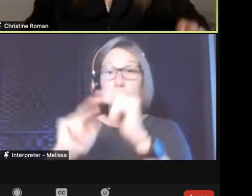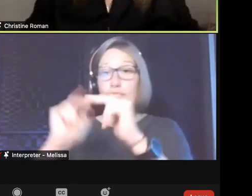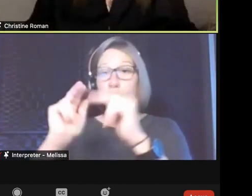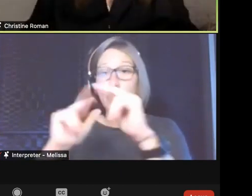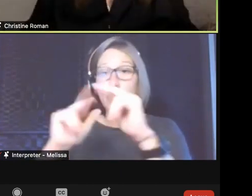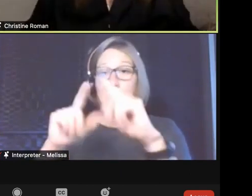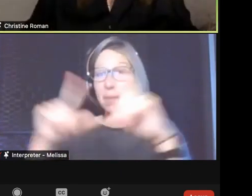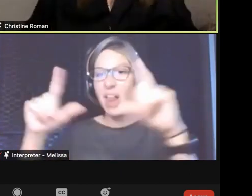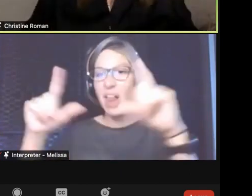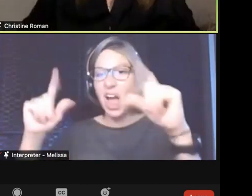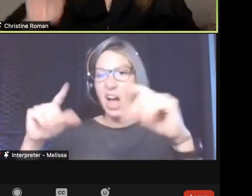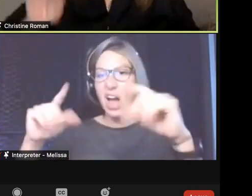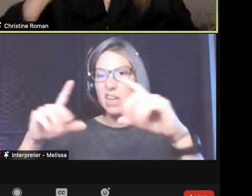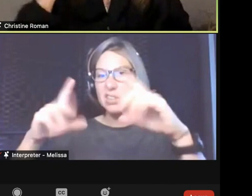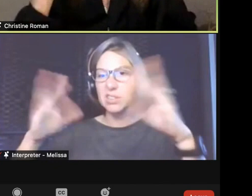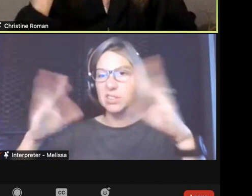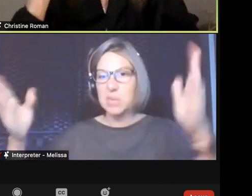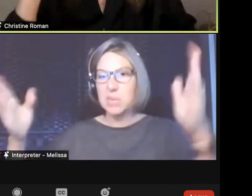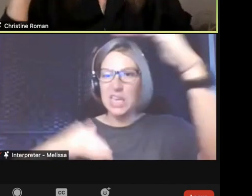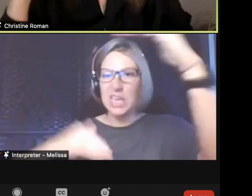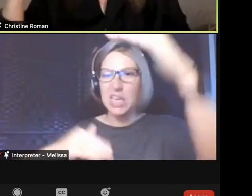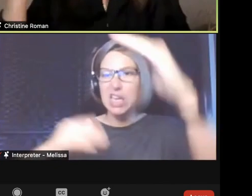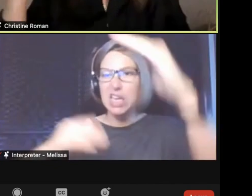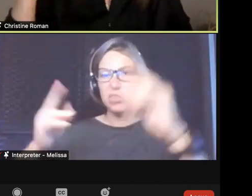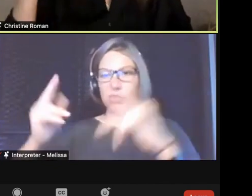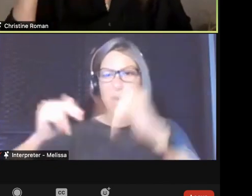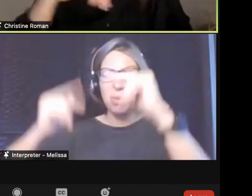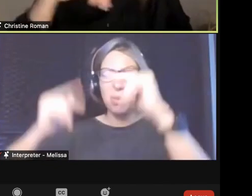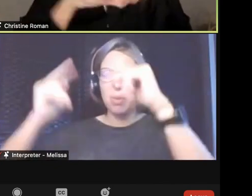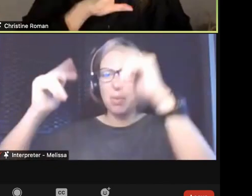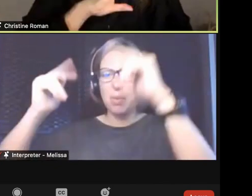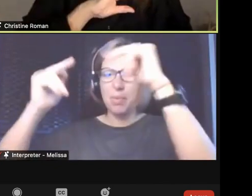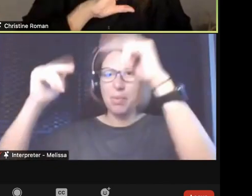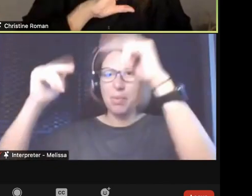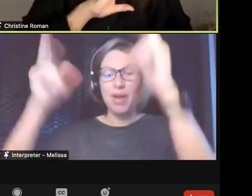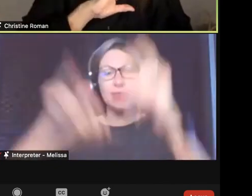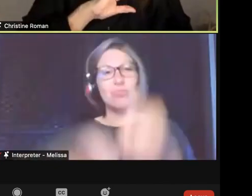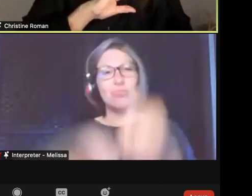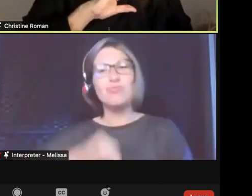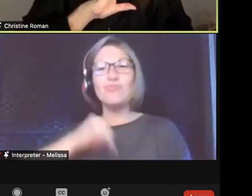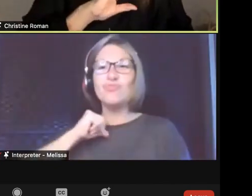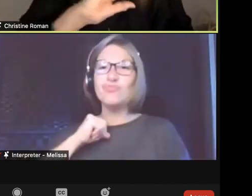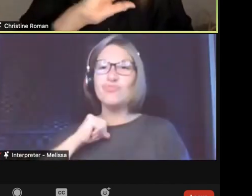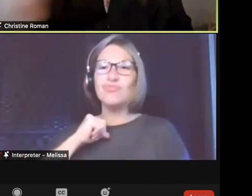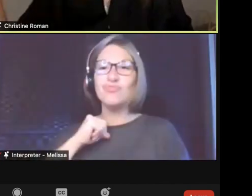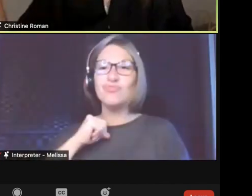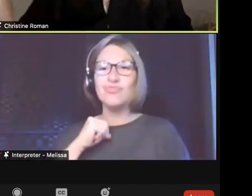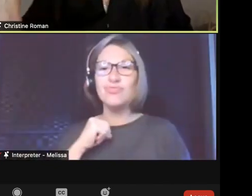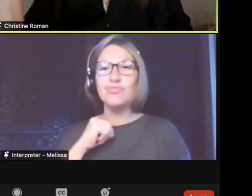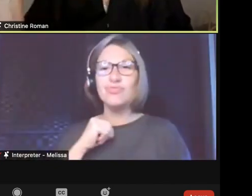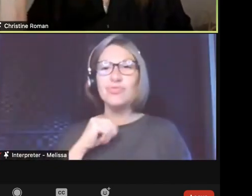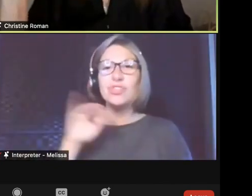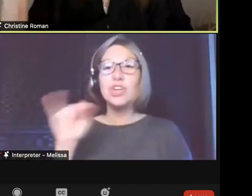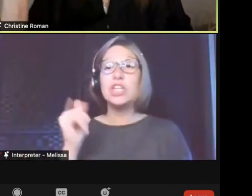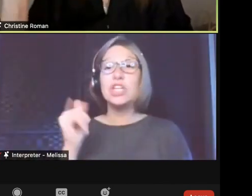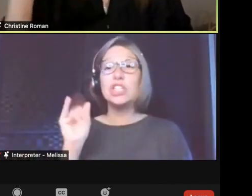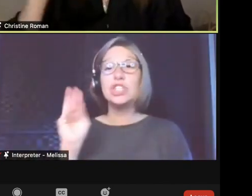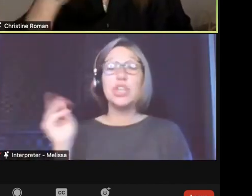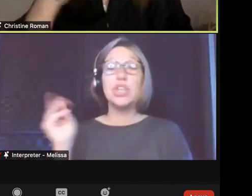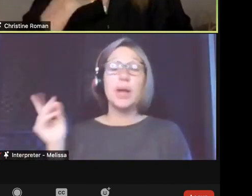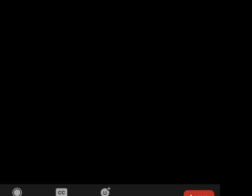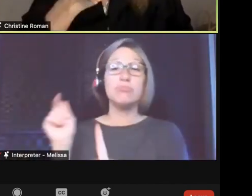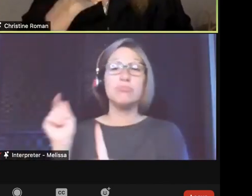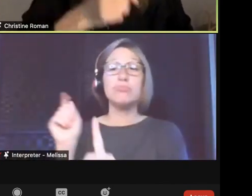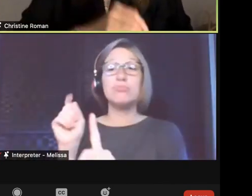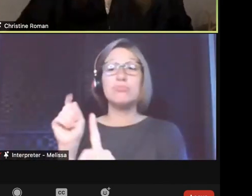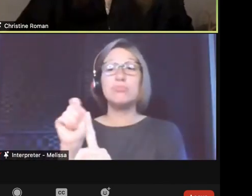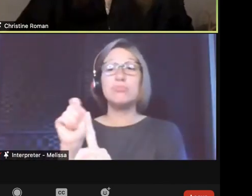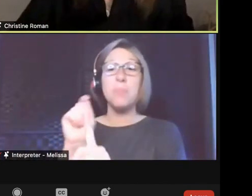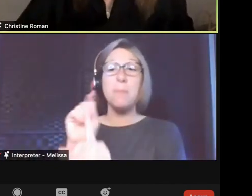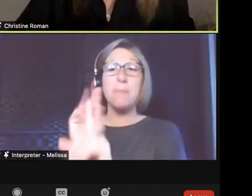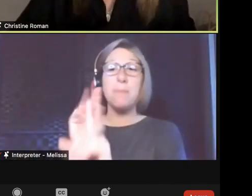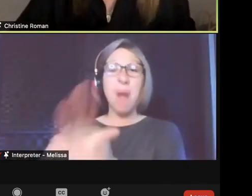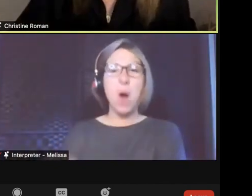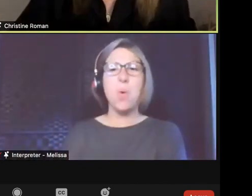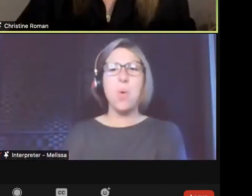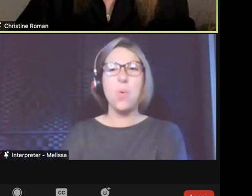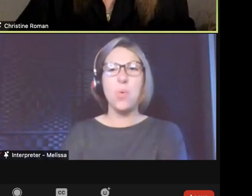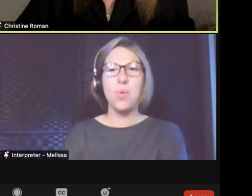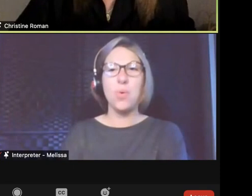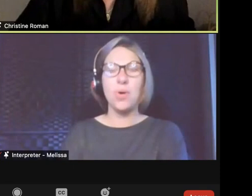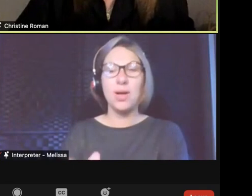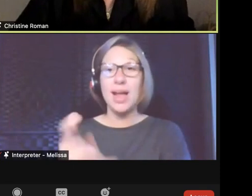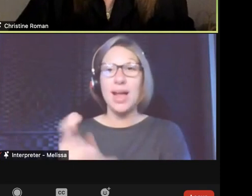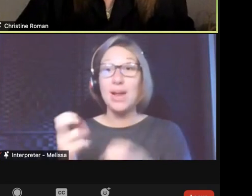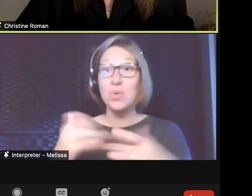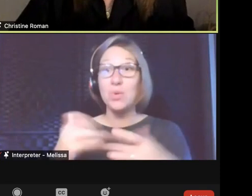outdoor blocks, and she was real proud of her blocks. And Jim walked over and he just knocked them over. And he was so delighted